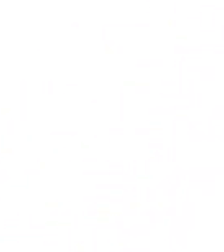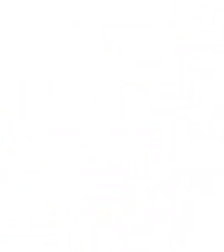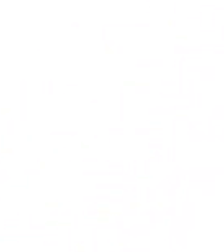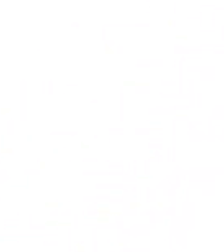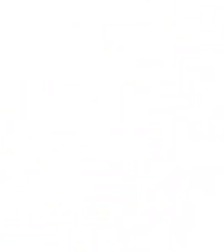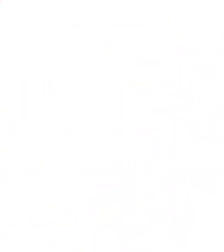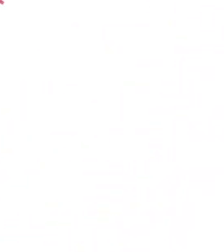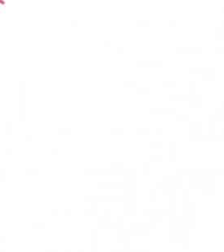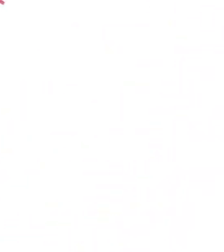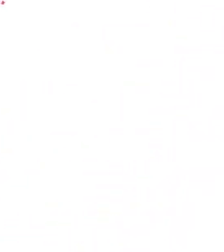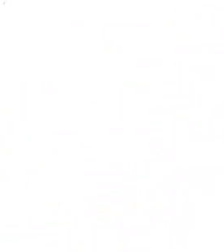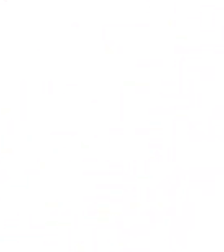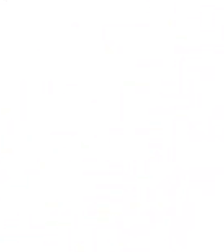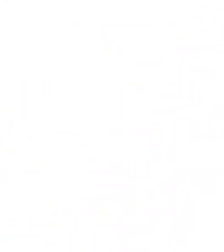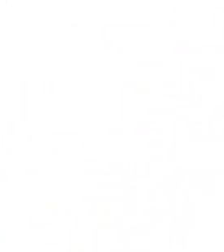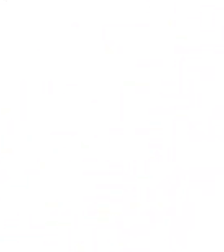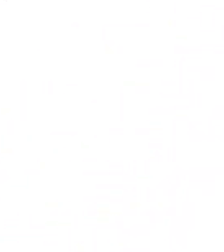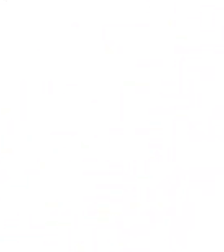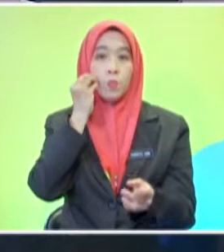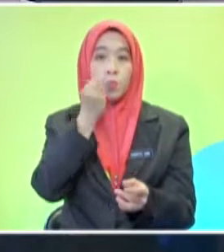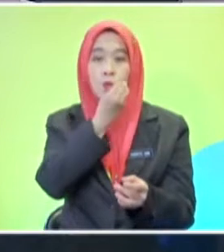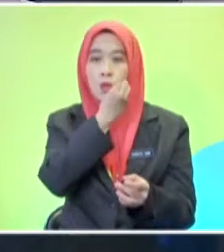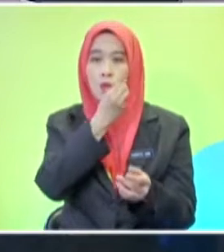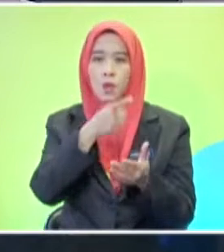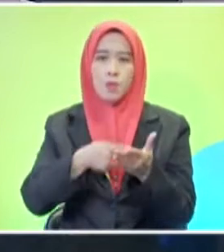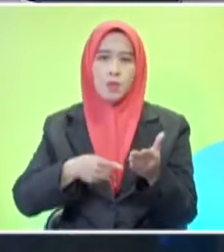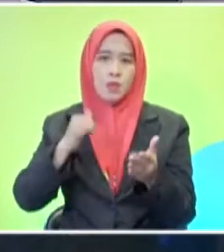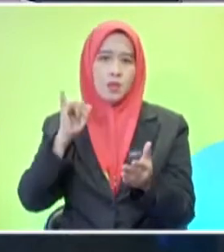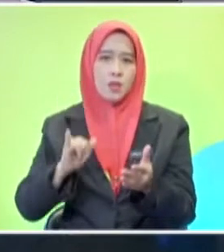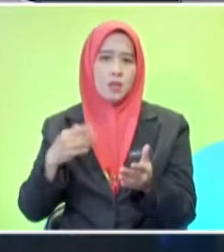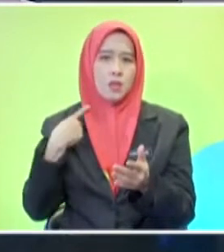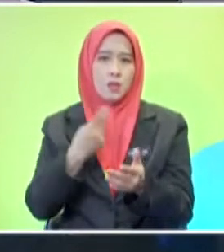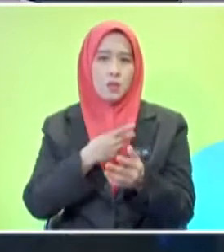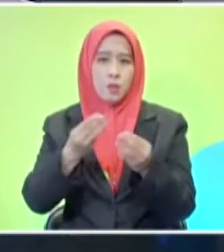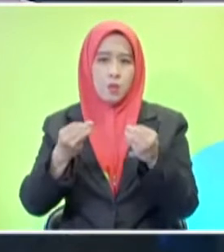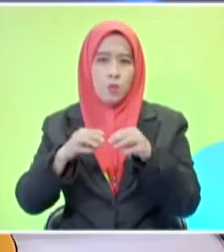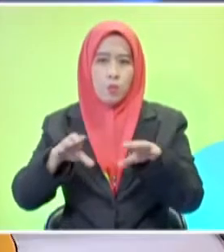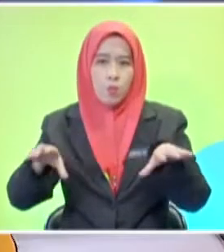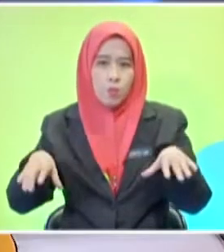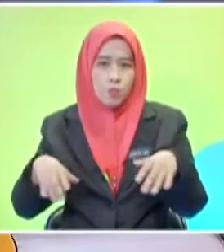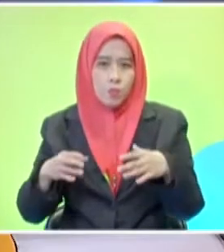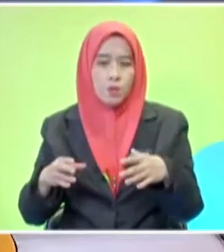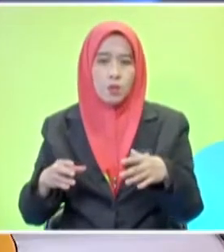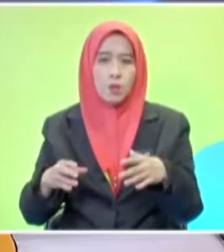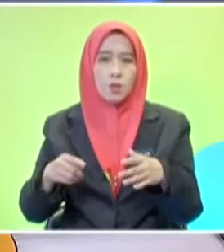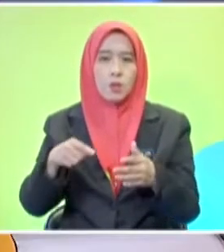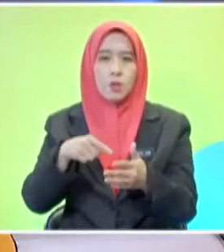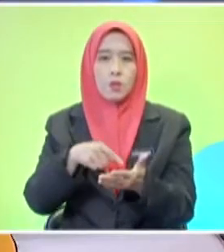Didik TV KPM. Okay, thank you, Shafiqah. In this segment, we are going to talk